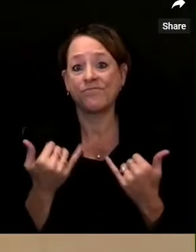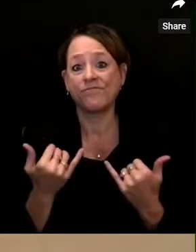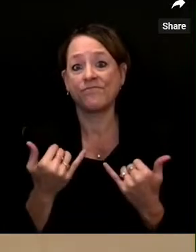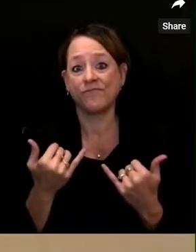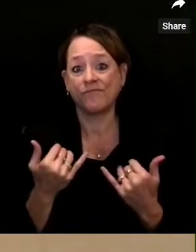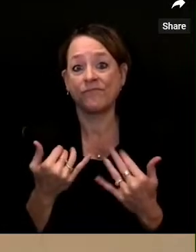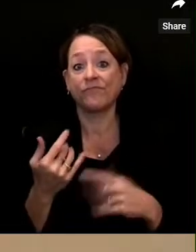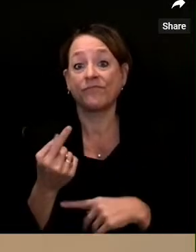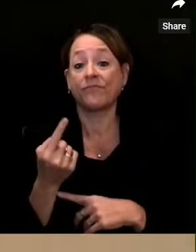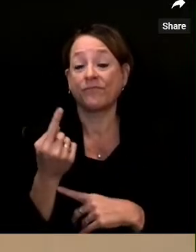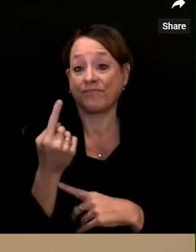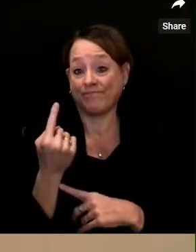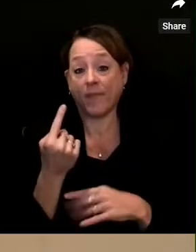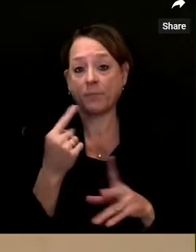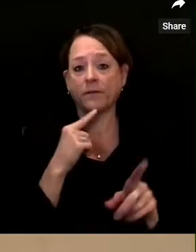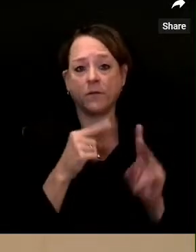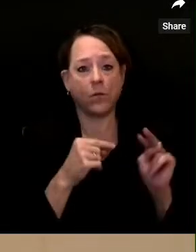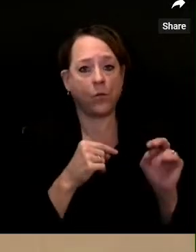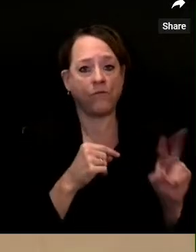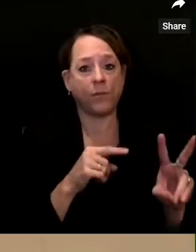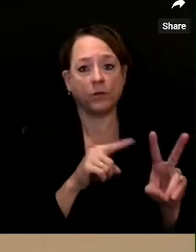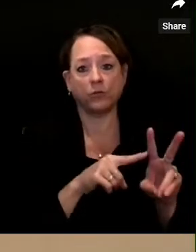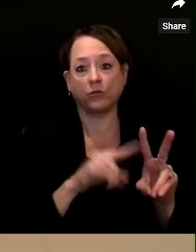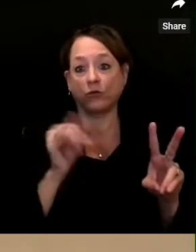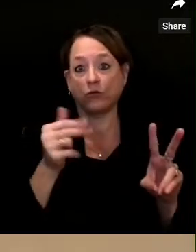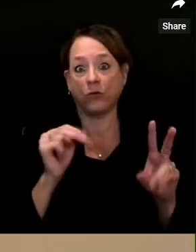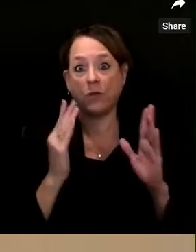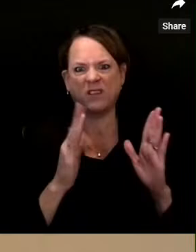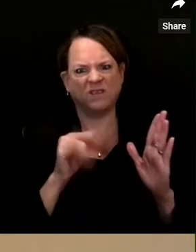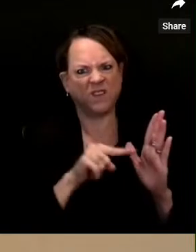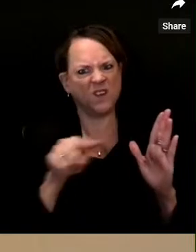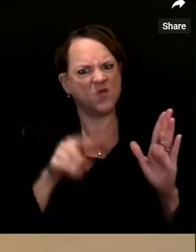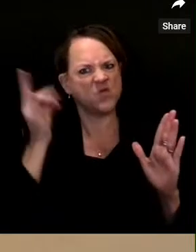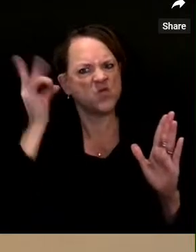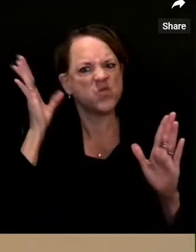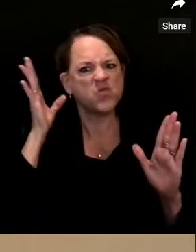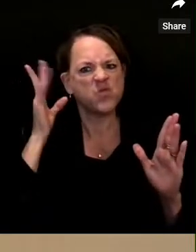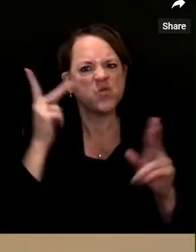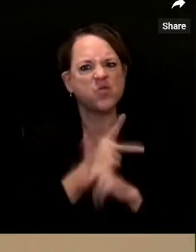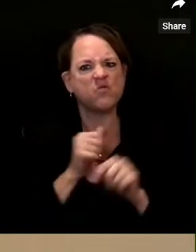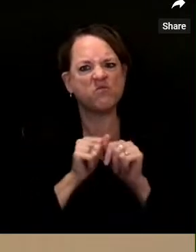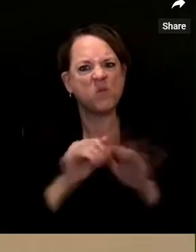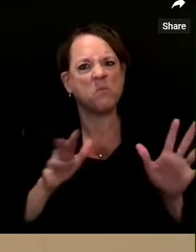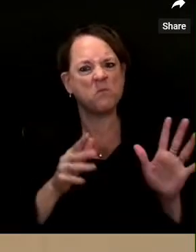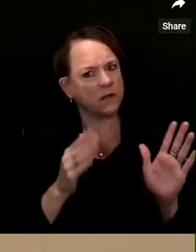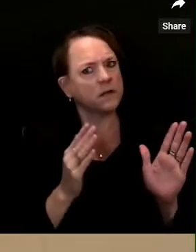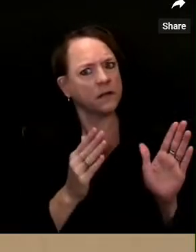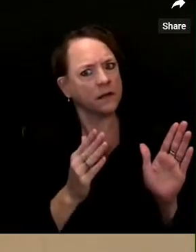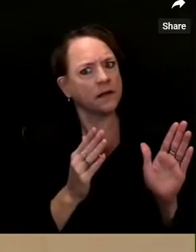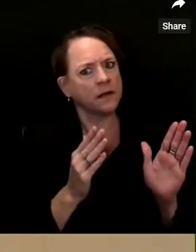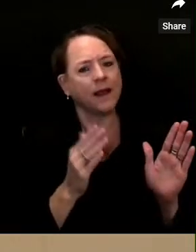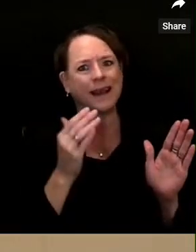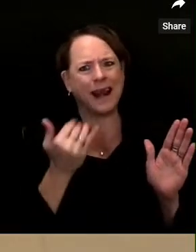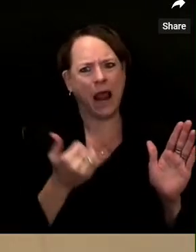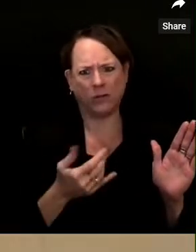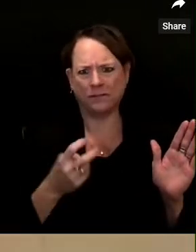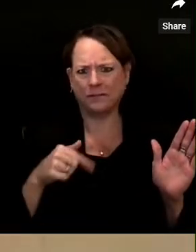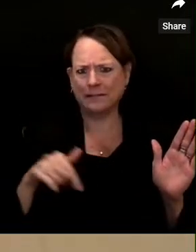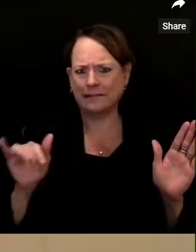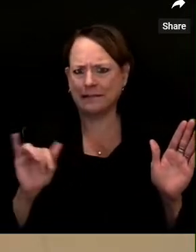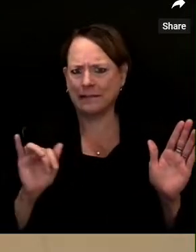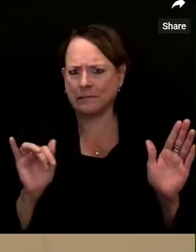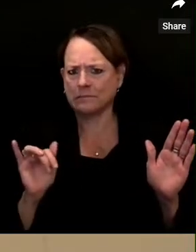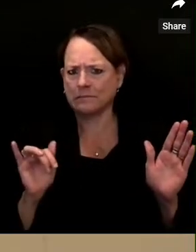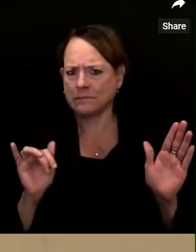a turning of the corner. We've seen some states in the southern United States have the same pattern as India, where their